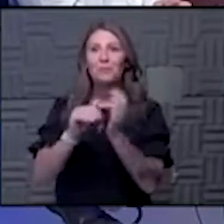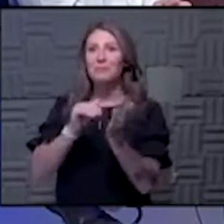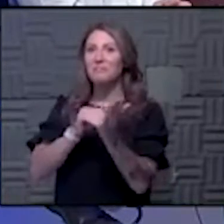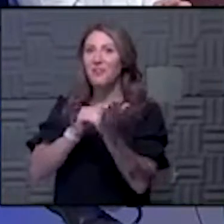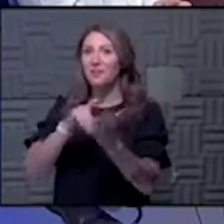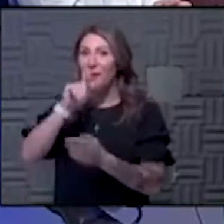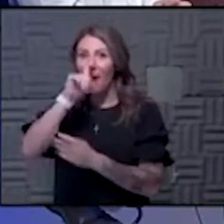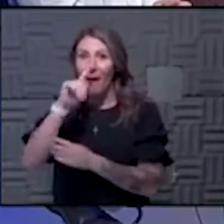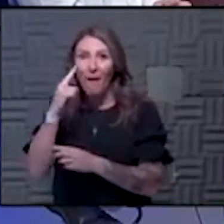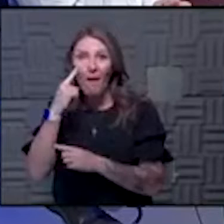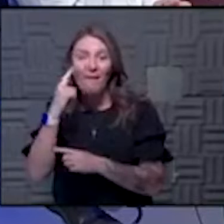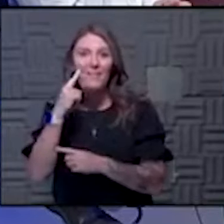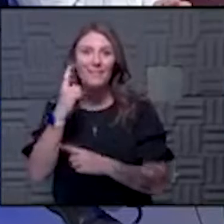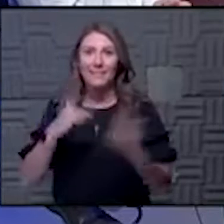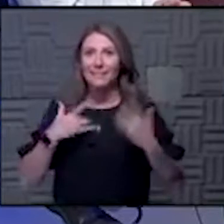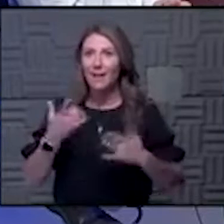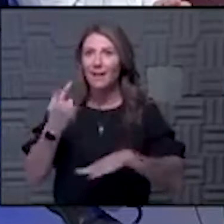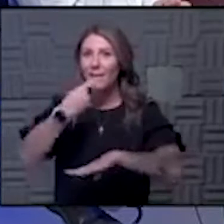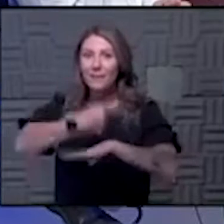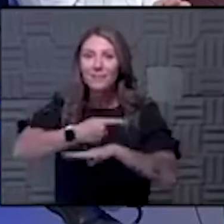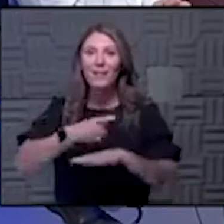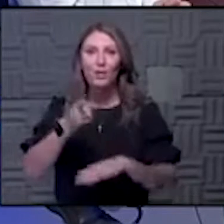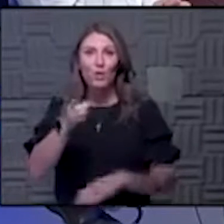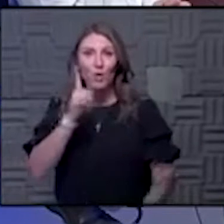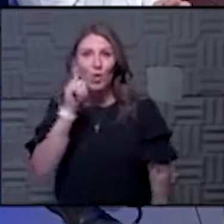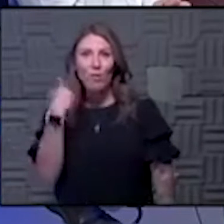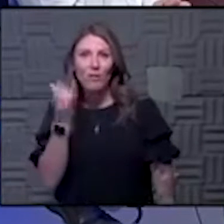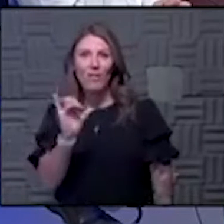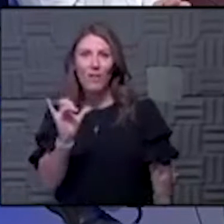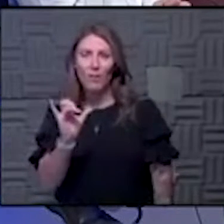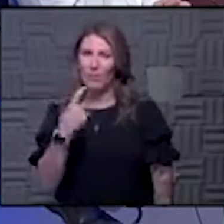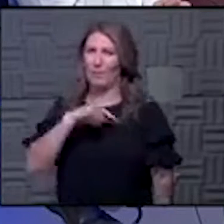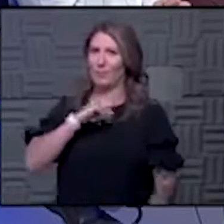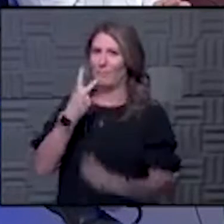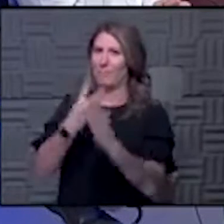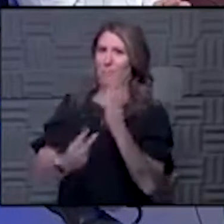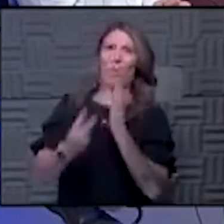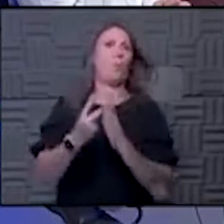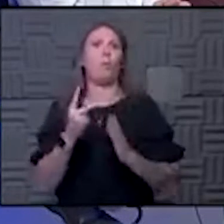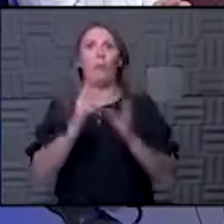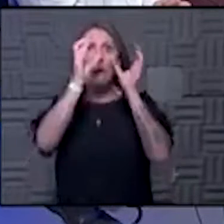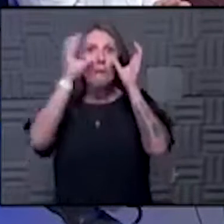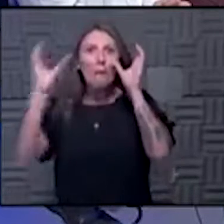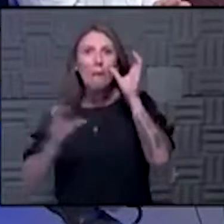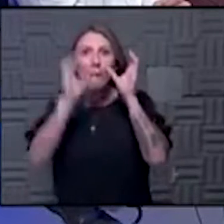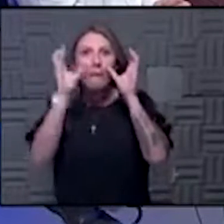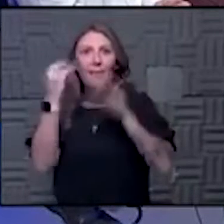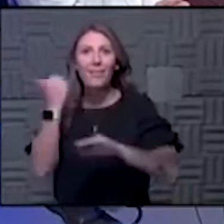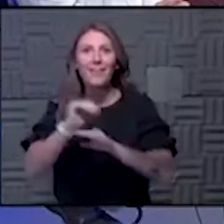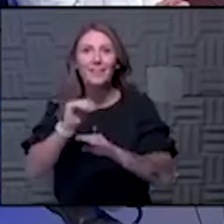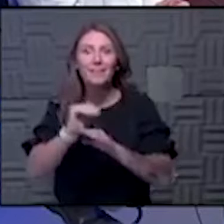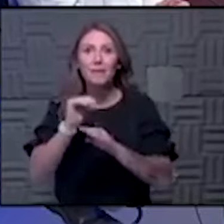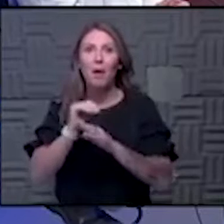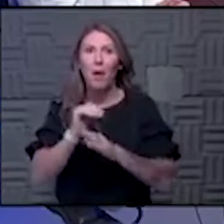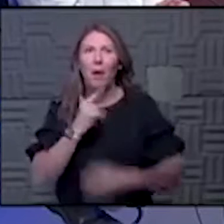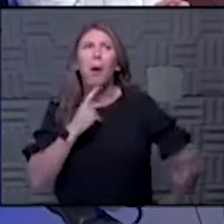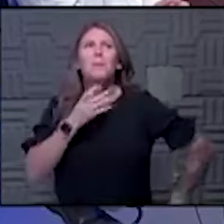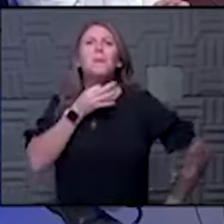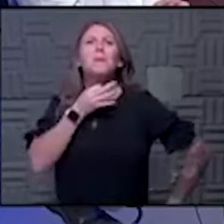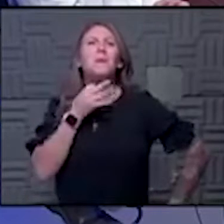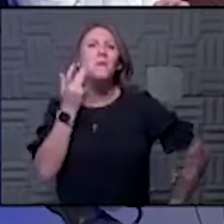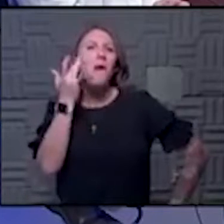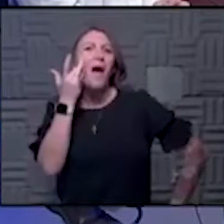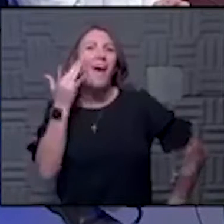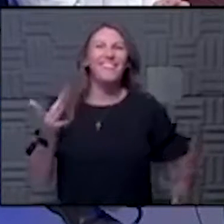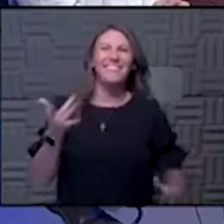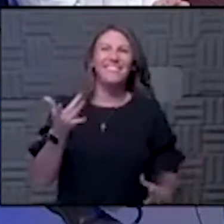back with you today for an exciting day. You look like you and I both look like we were sleepless in Kansas City last night. I wonder what that could have been about. I think